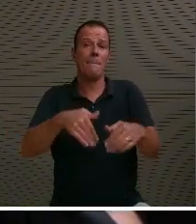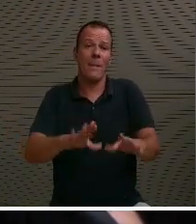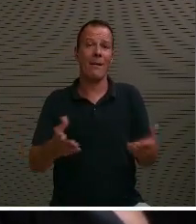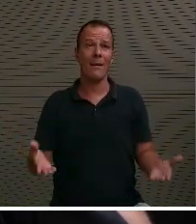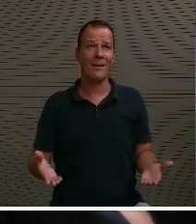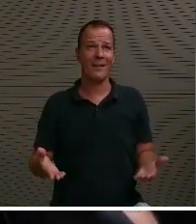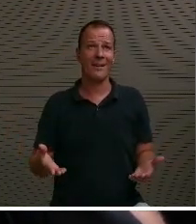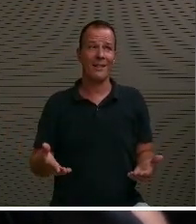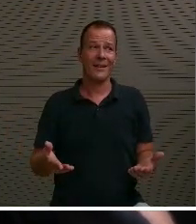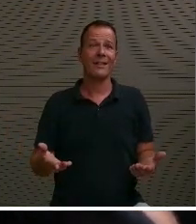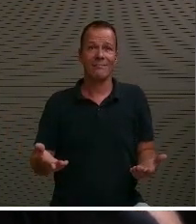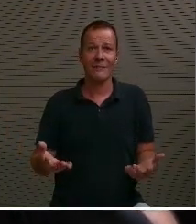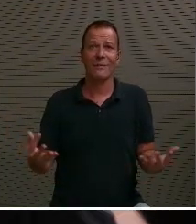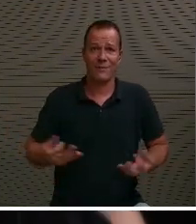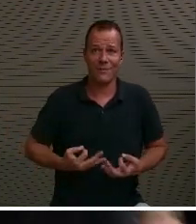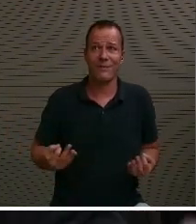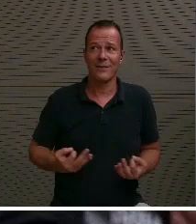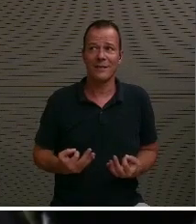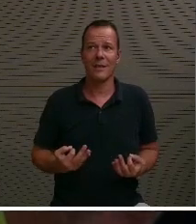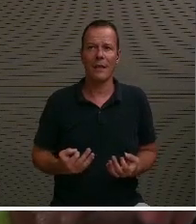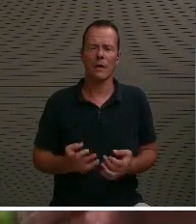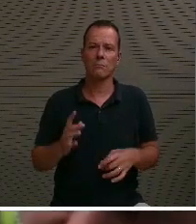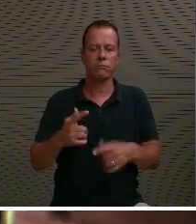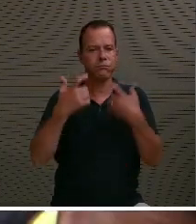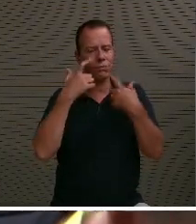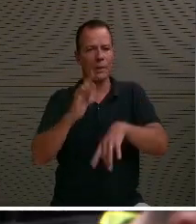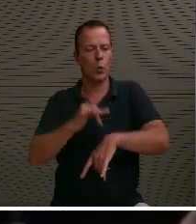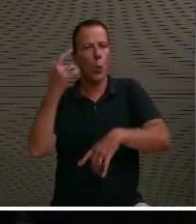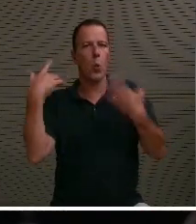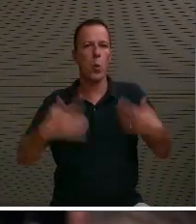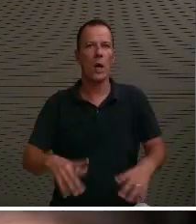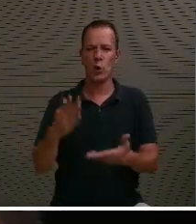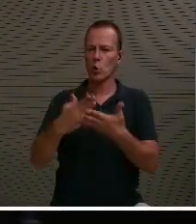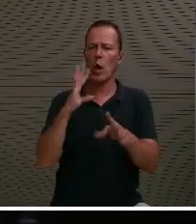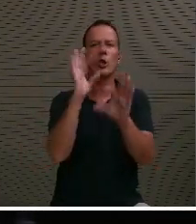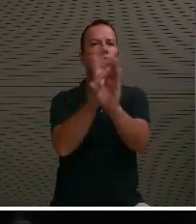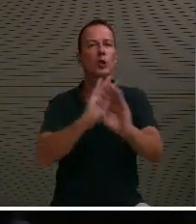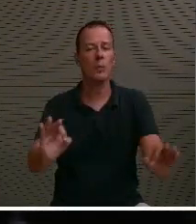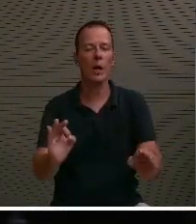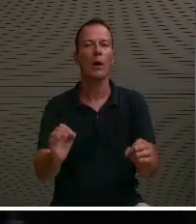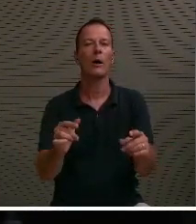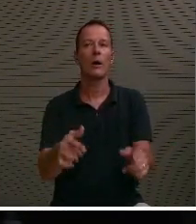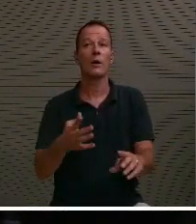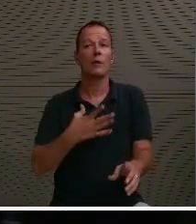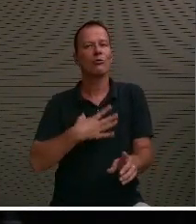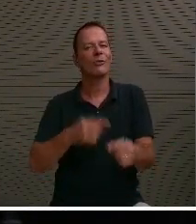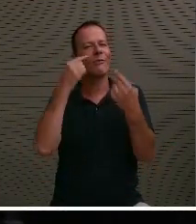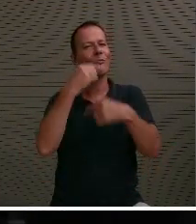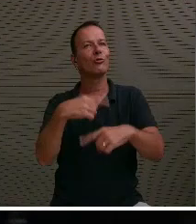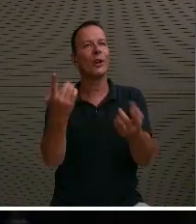was really touching. The school is incredible, so I would like to show you just